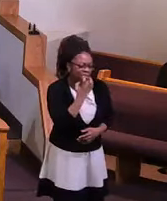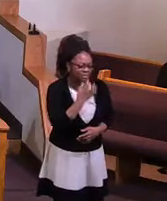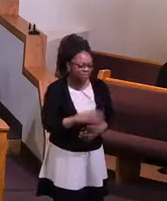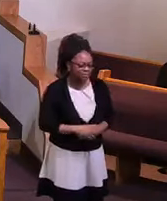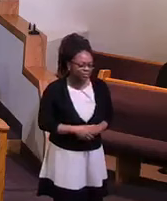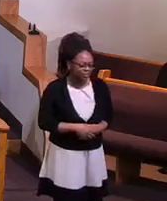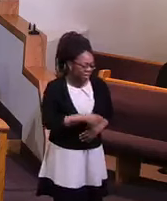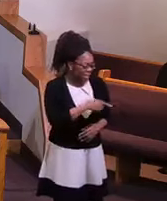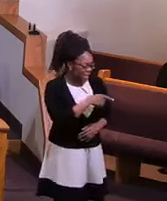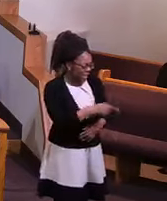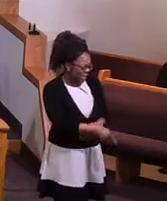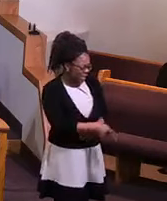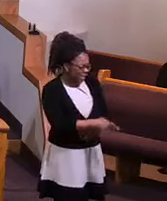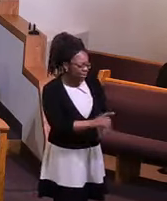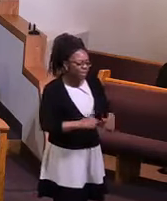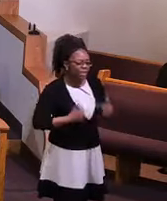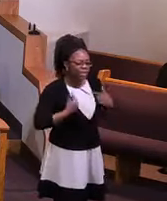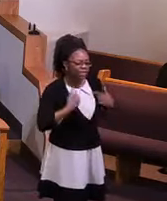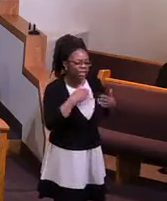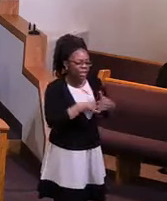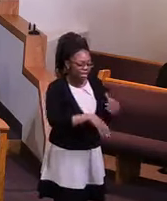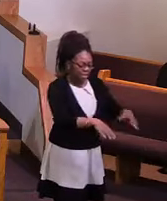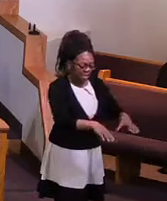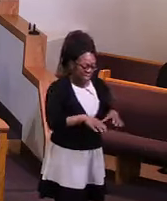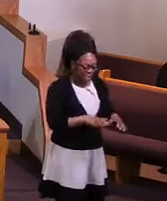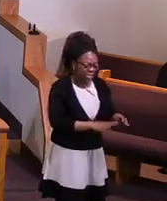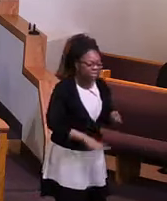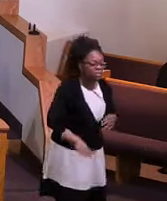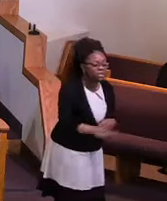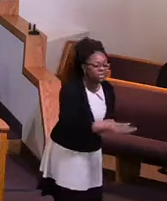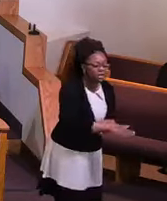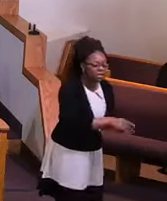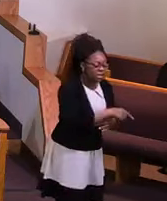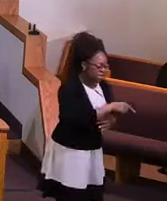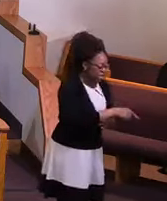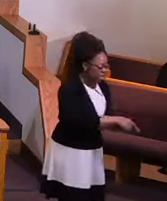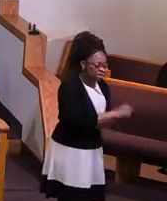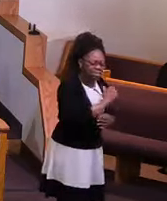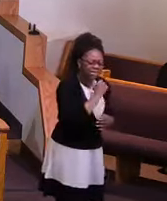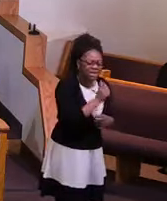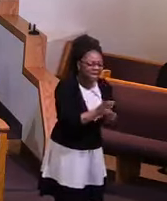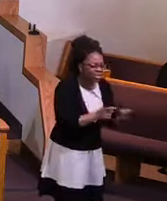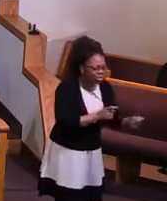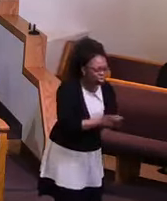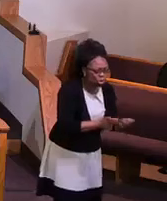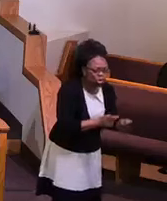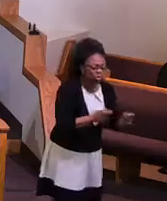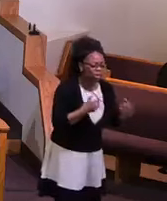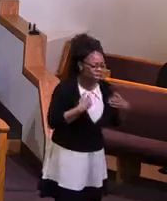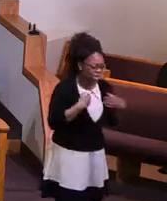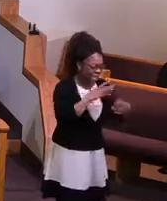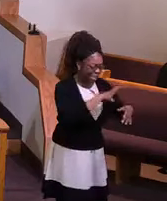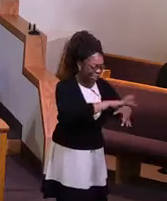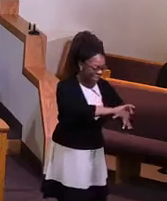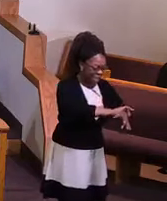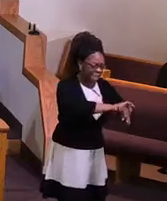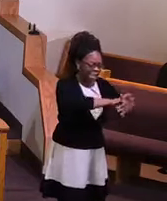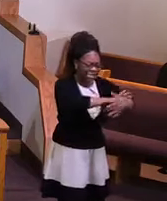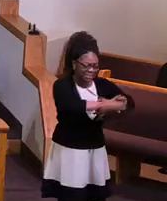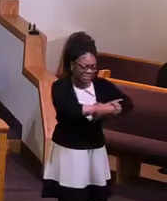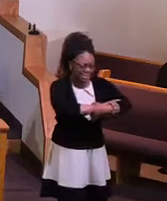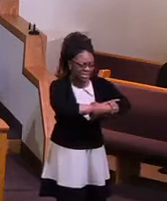He had been living in sin. He had been uncontrollable and changed. He had